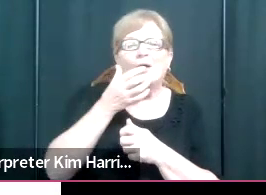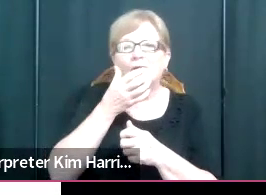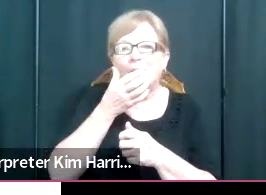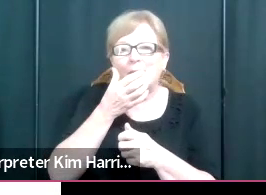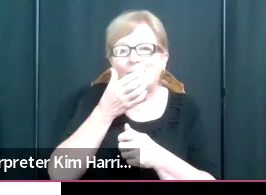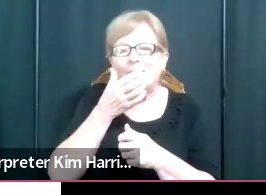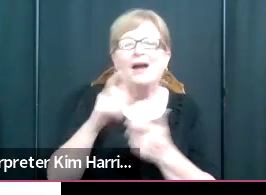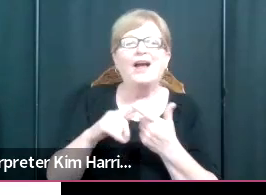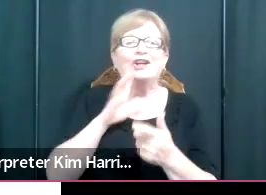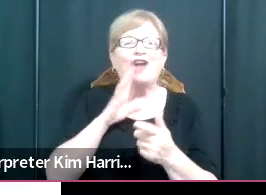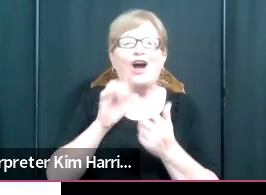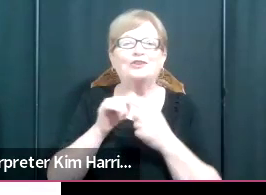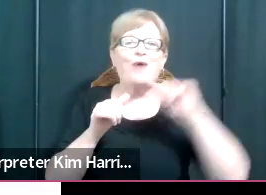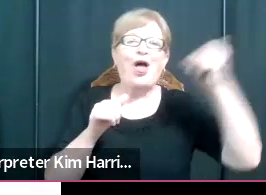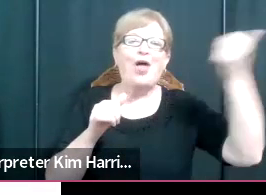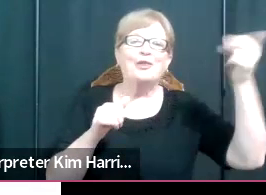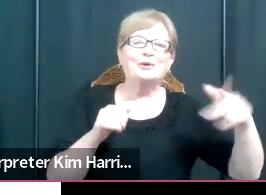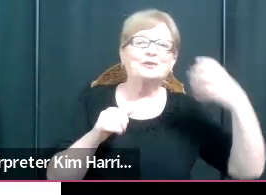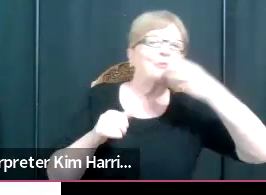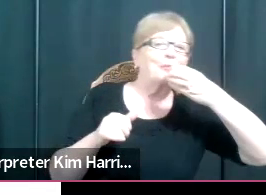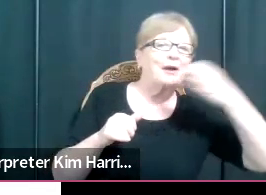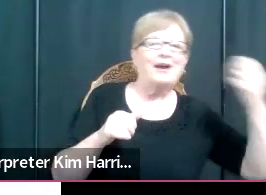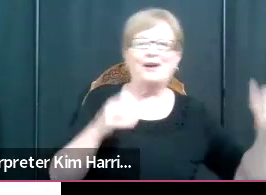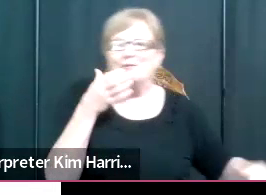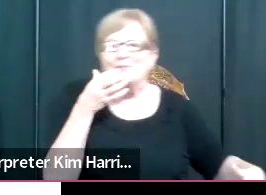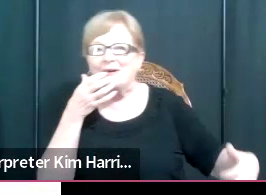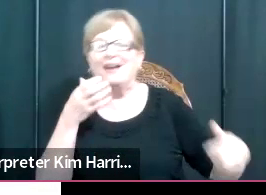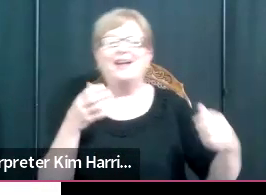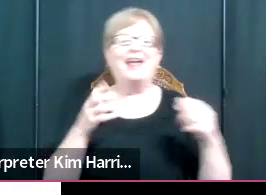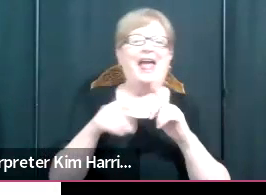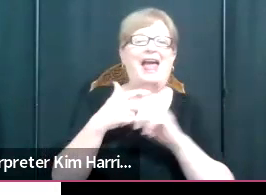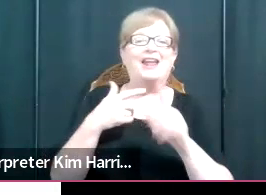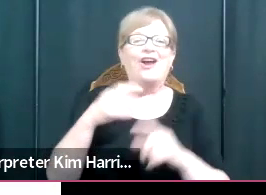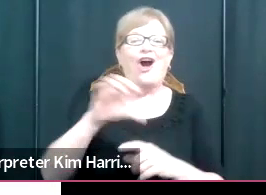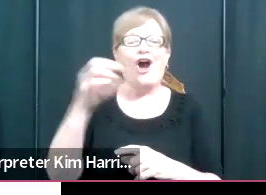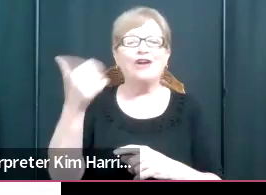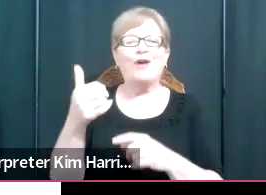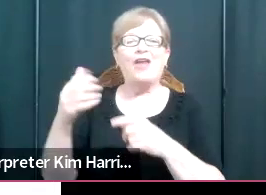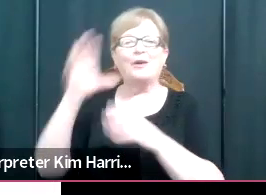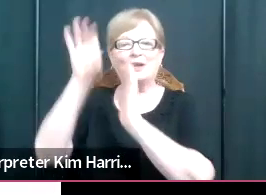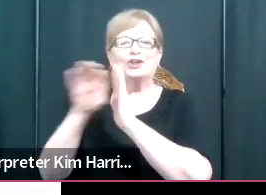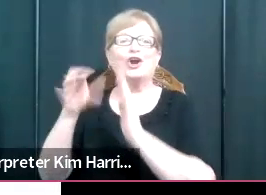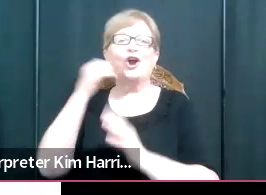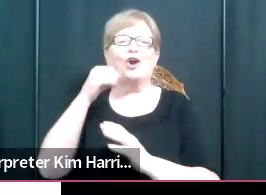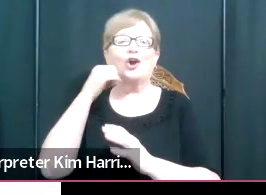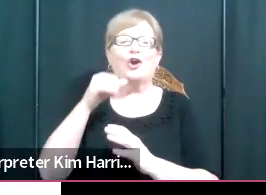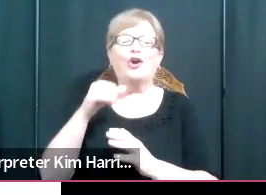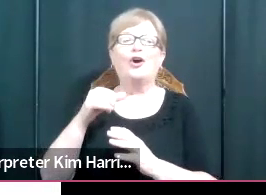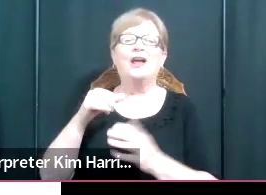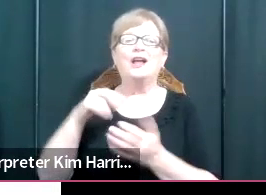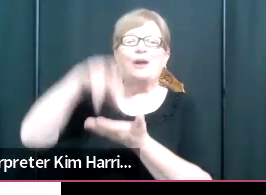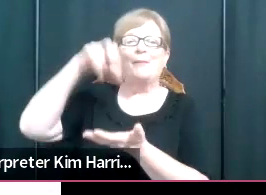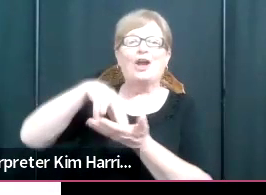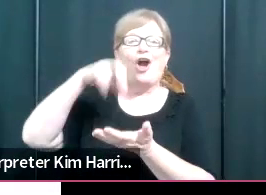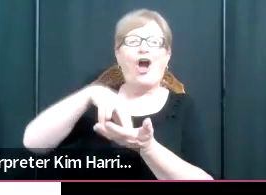of, and of a girl jumping on a trampoline, on a personal trampoline. So